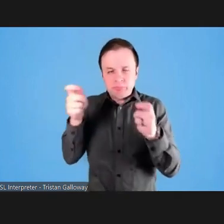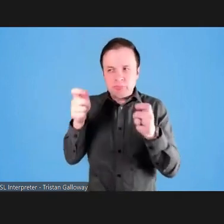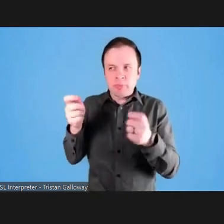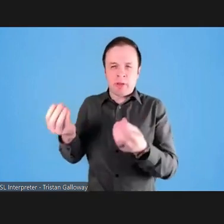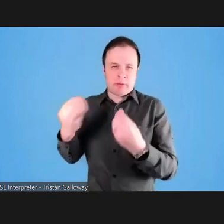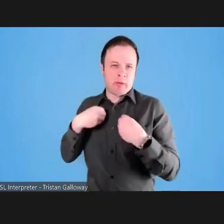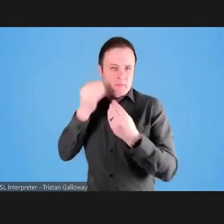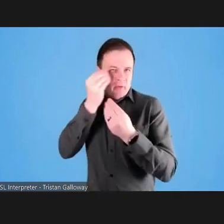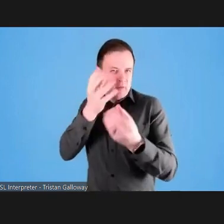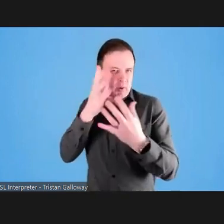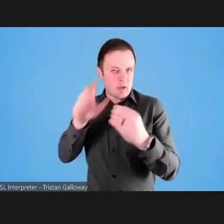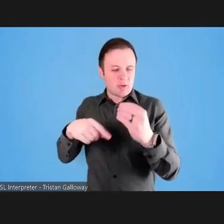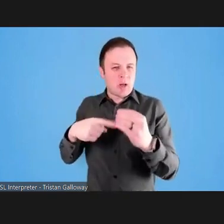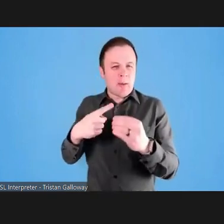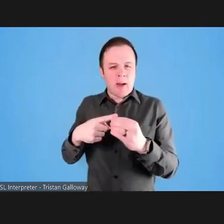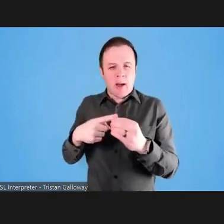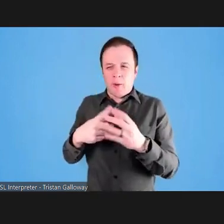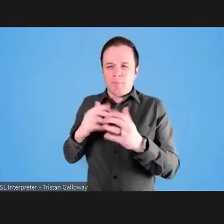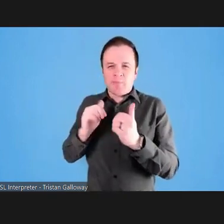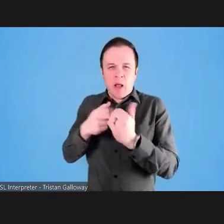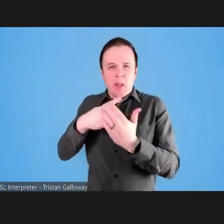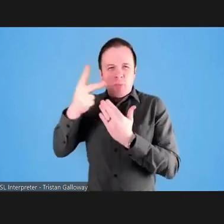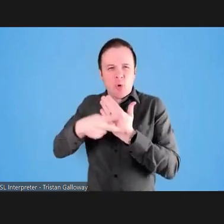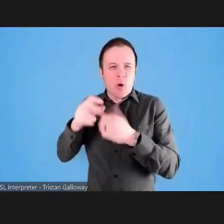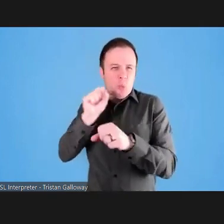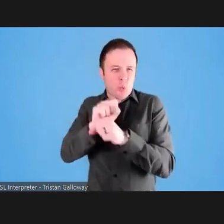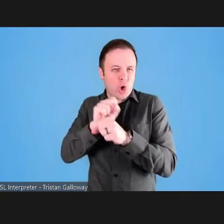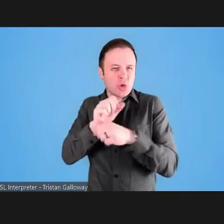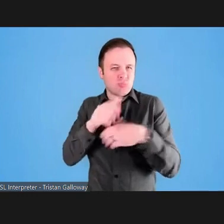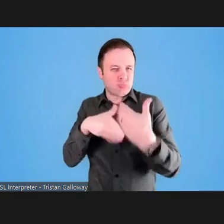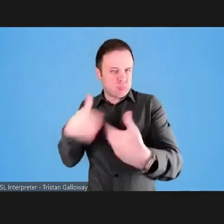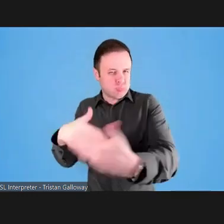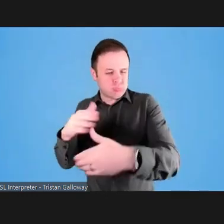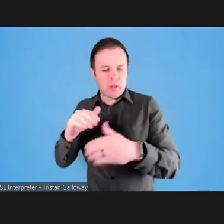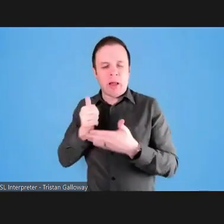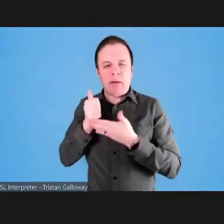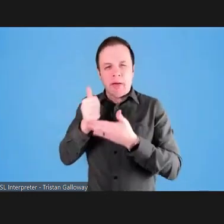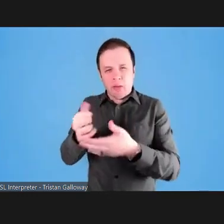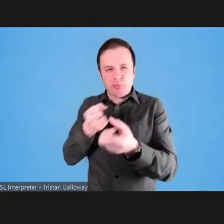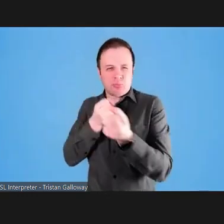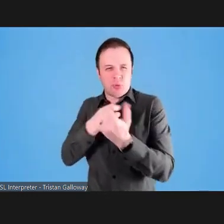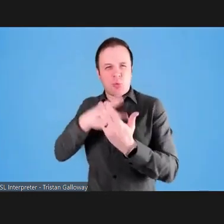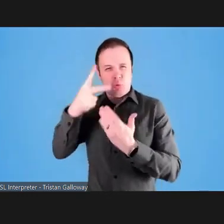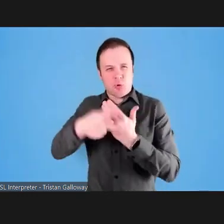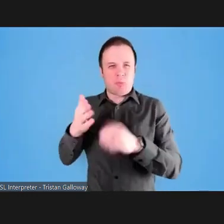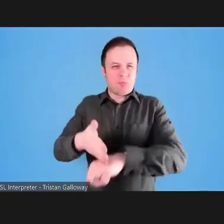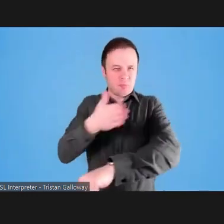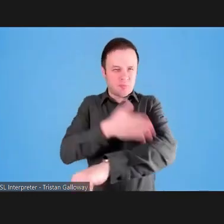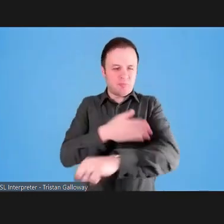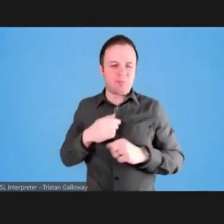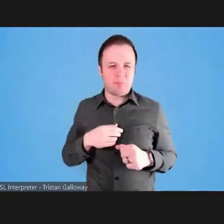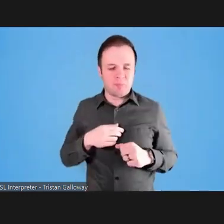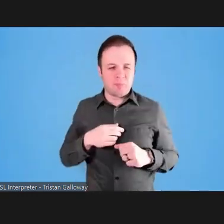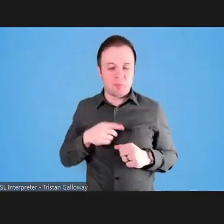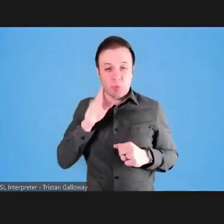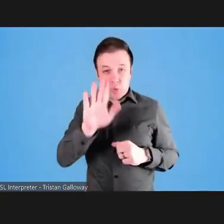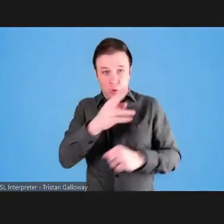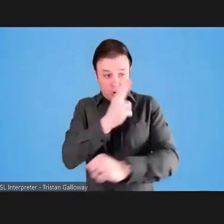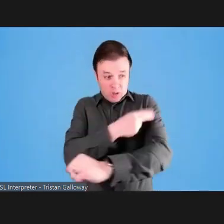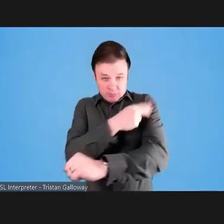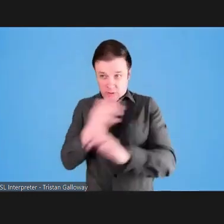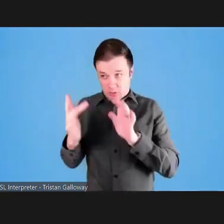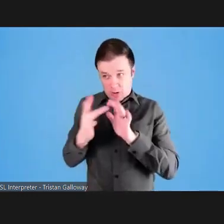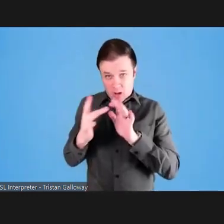about the inner workings of the program and can help to support program improvement. Together with your hospital contact